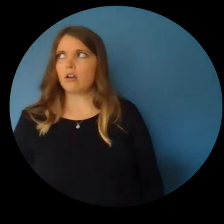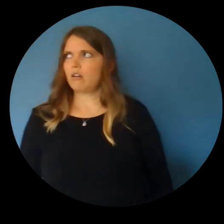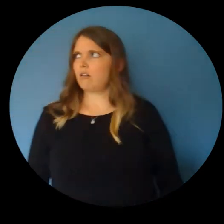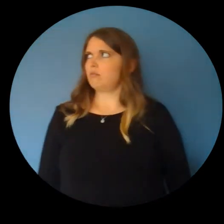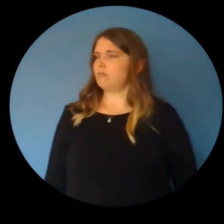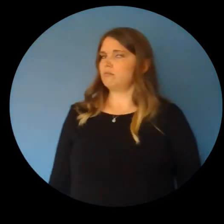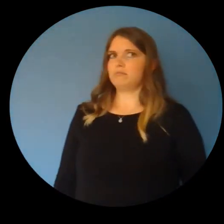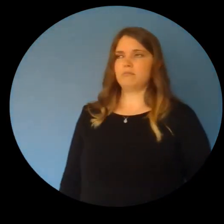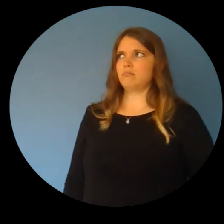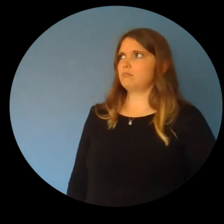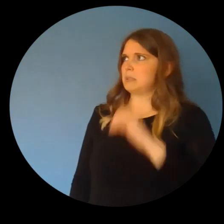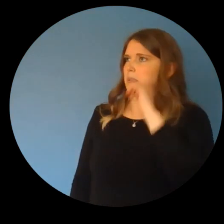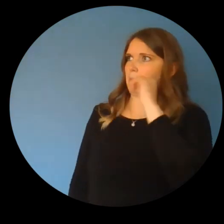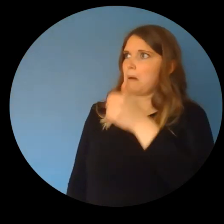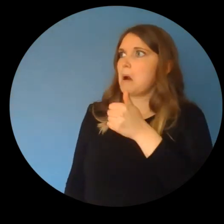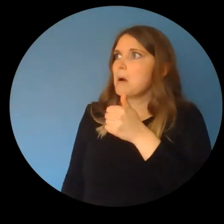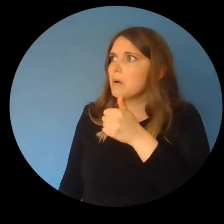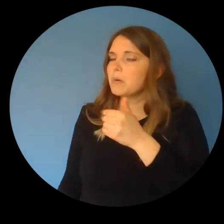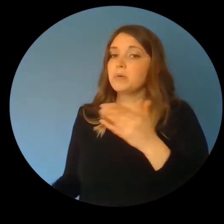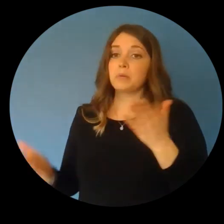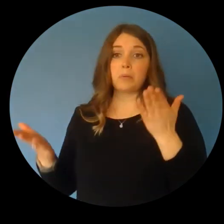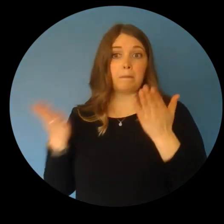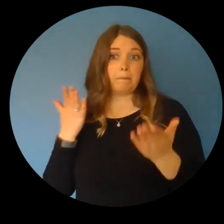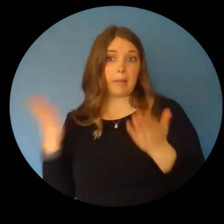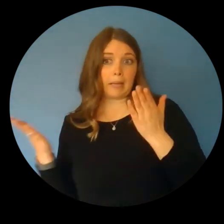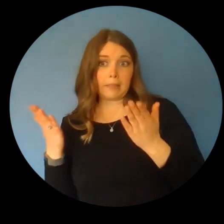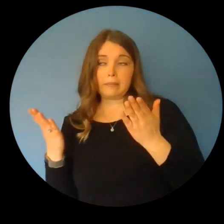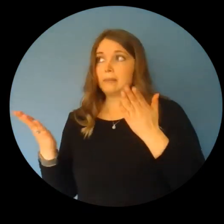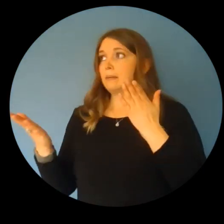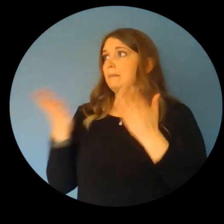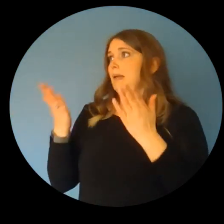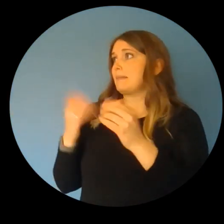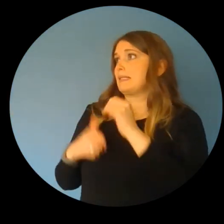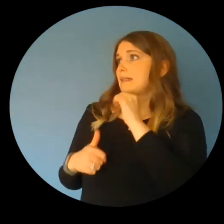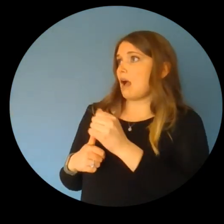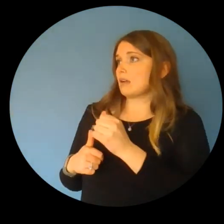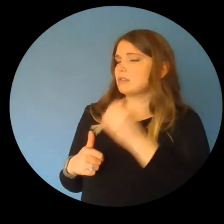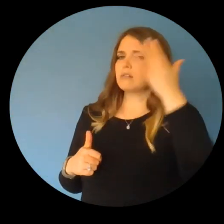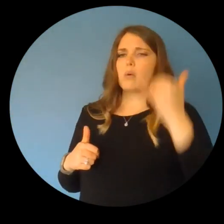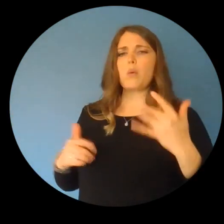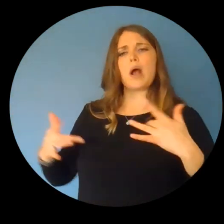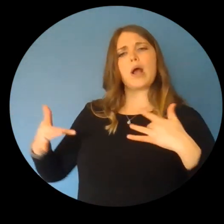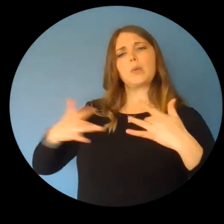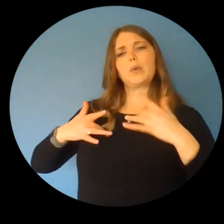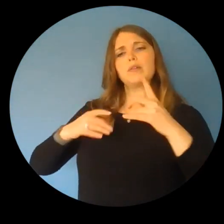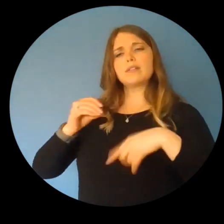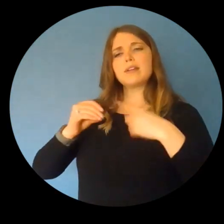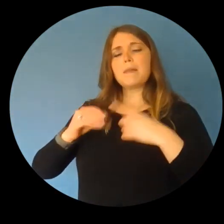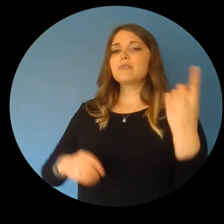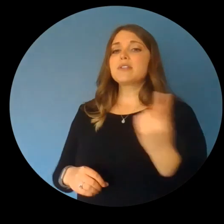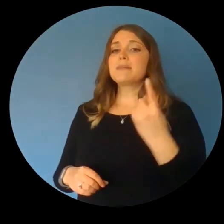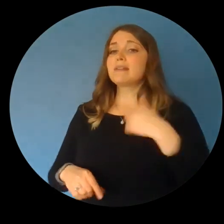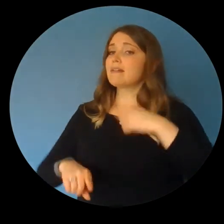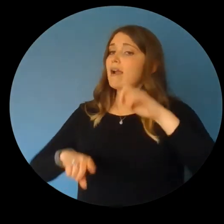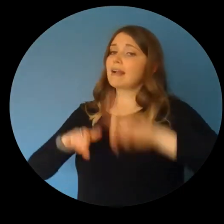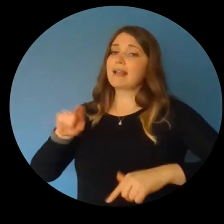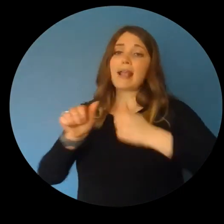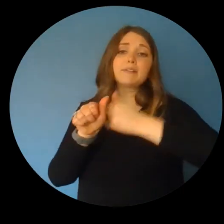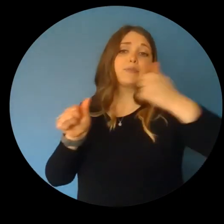the goose. "Maybe, maybe not. Why worry about something that I cannot avoid?"